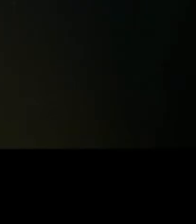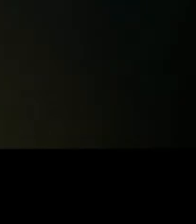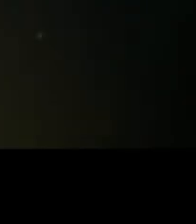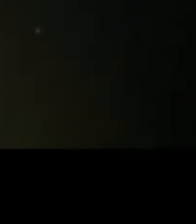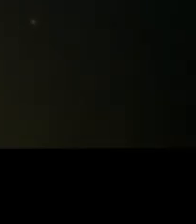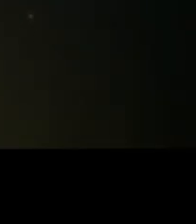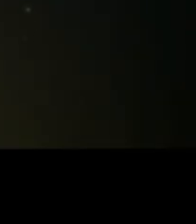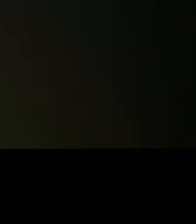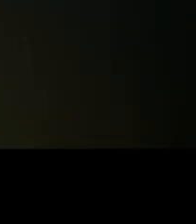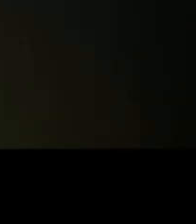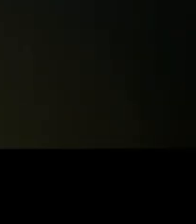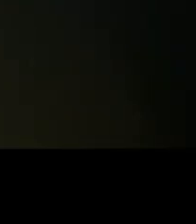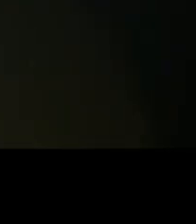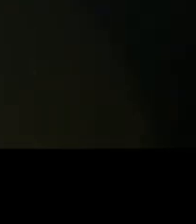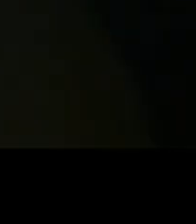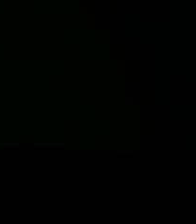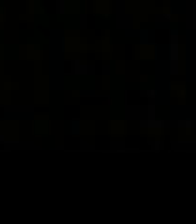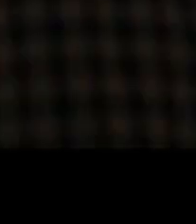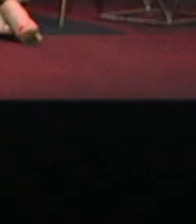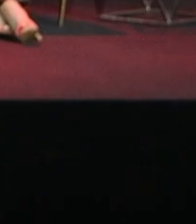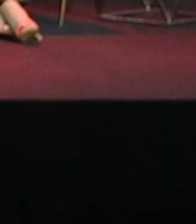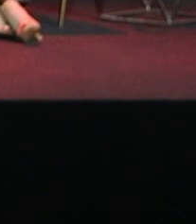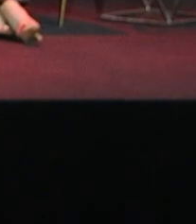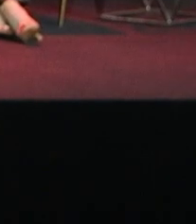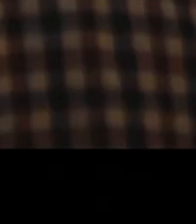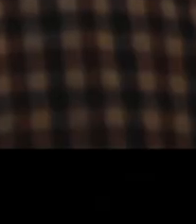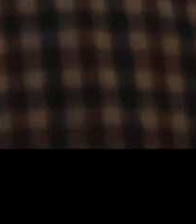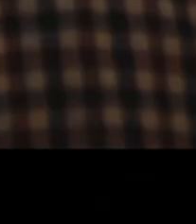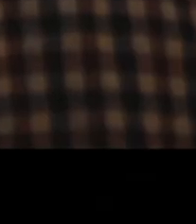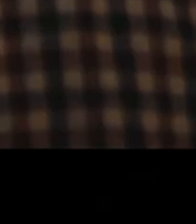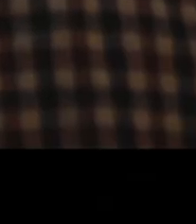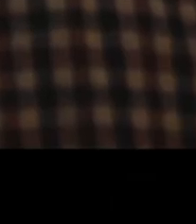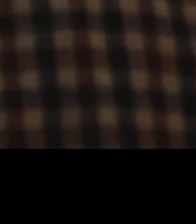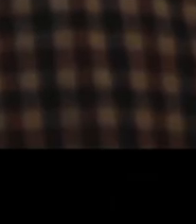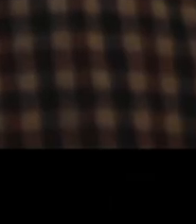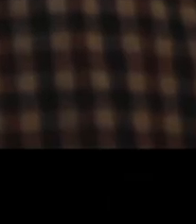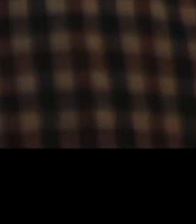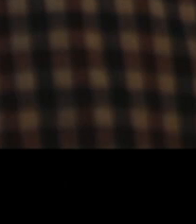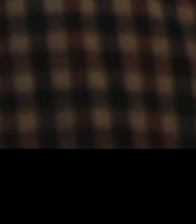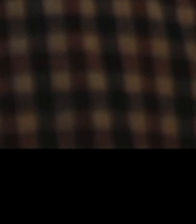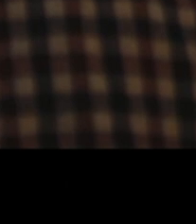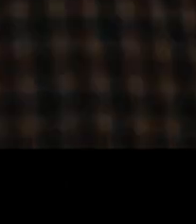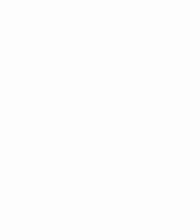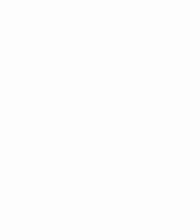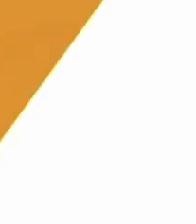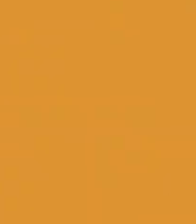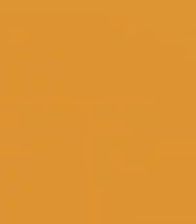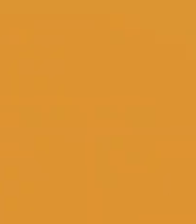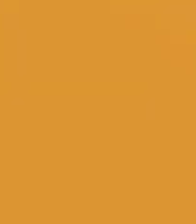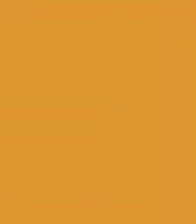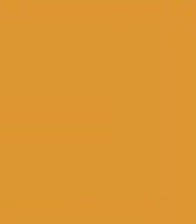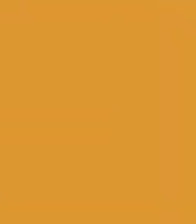I believe tukipata mapenzi tutarealize kwamba it was worth kuyatafuta.